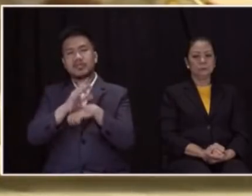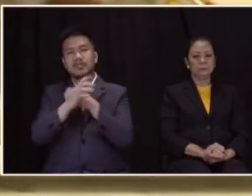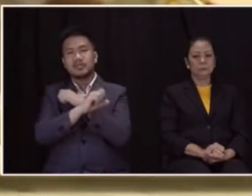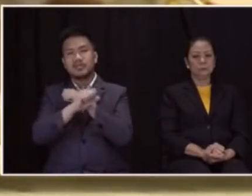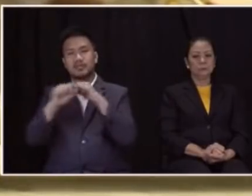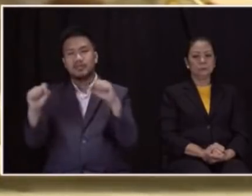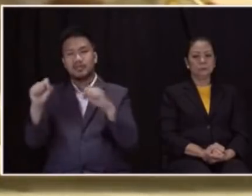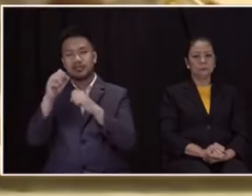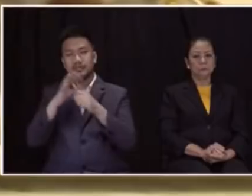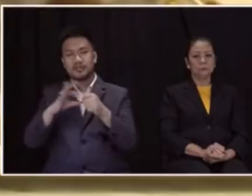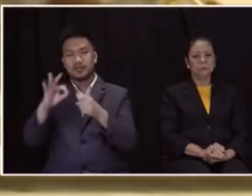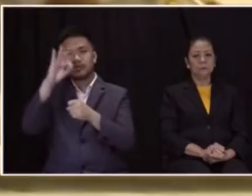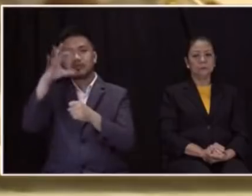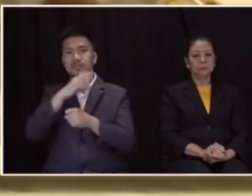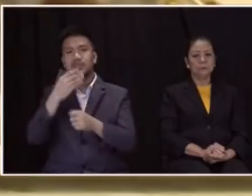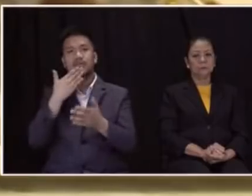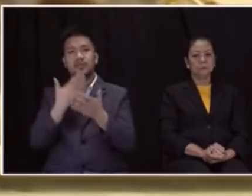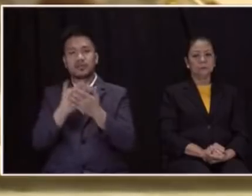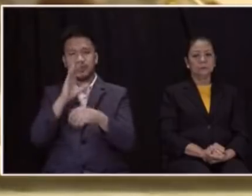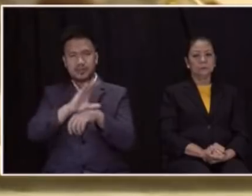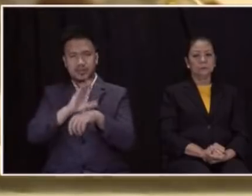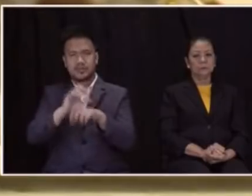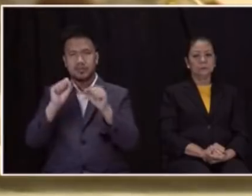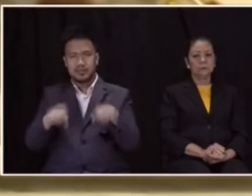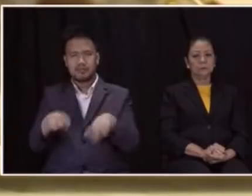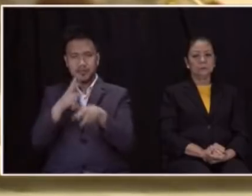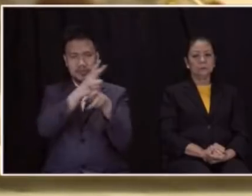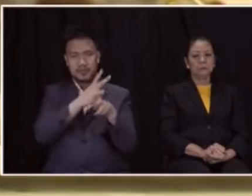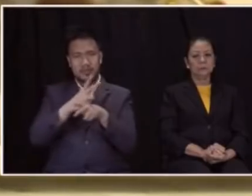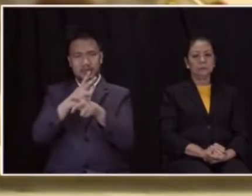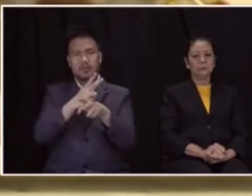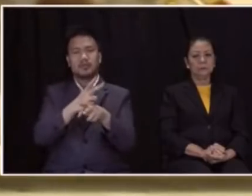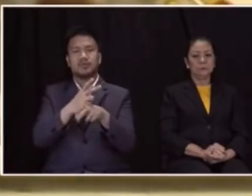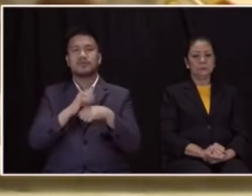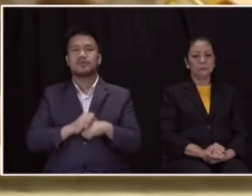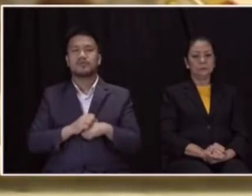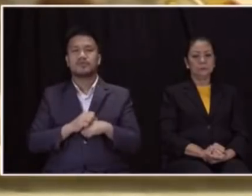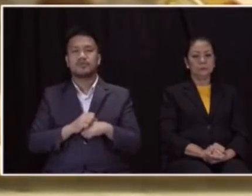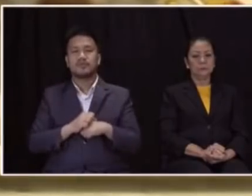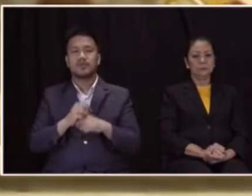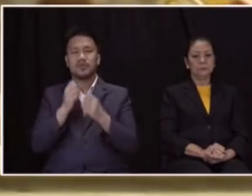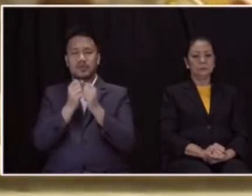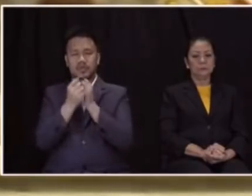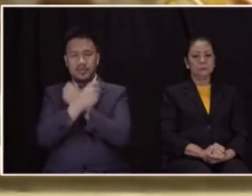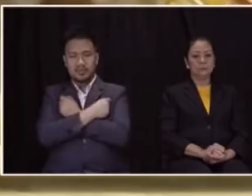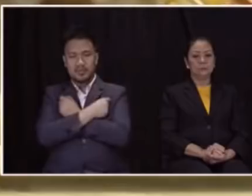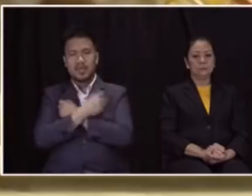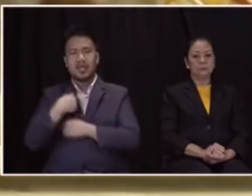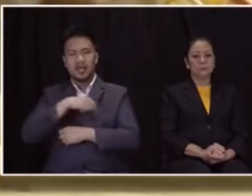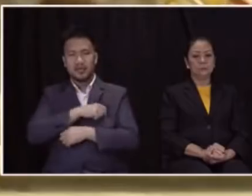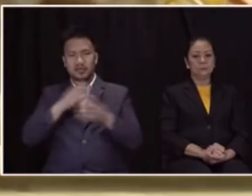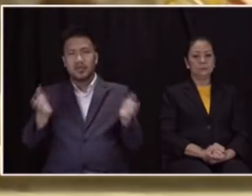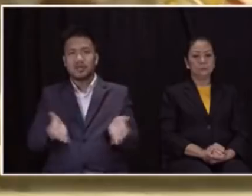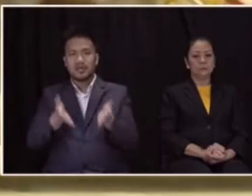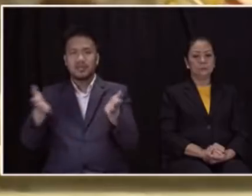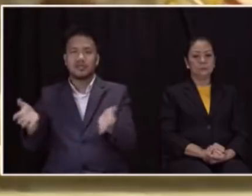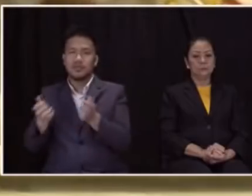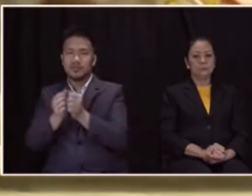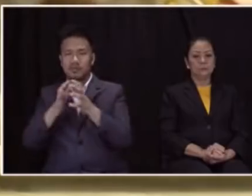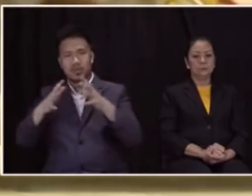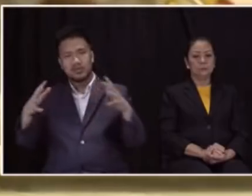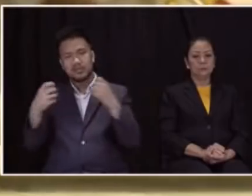looked after with pastoral charity. We are urged by such responsibility and by